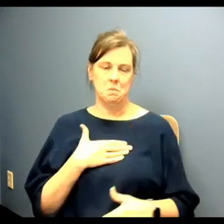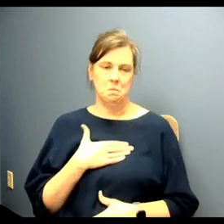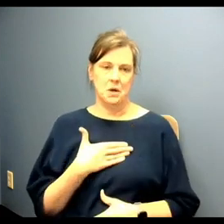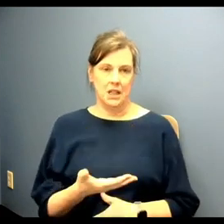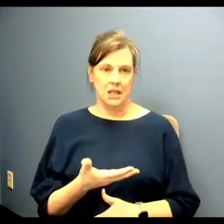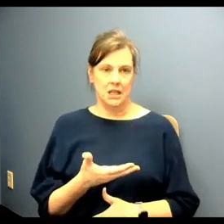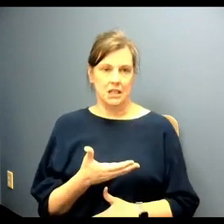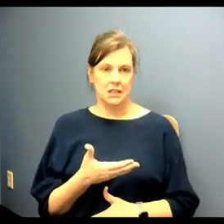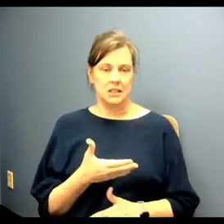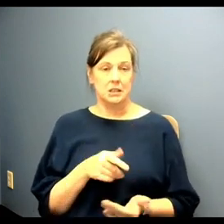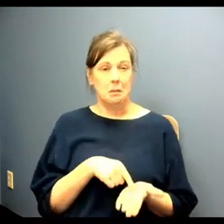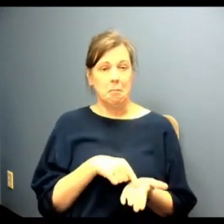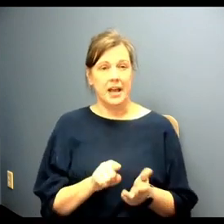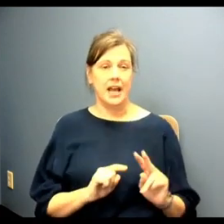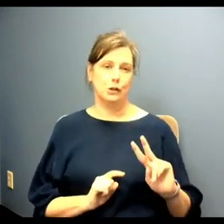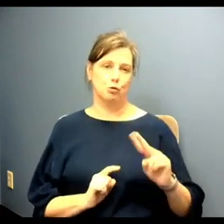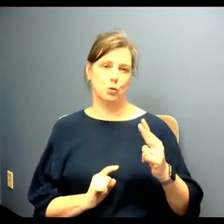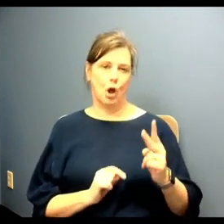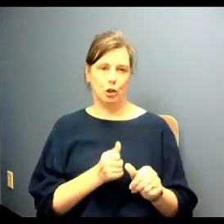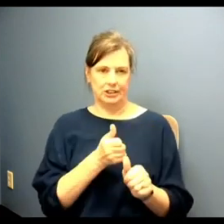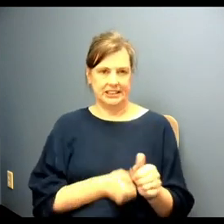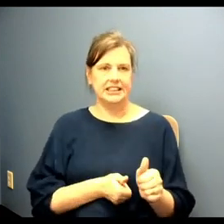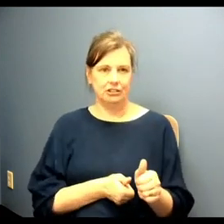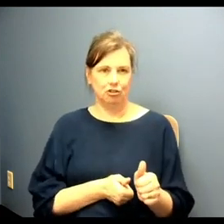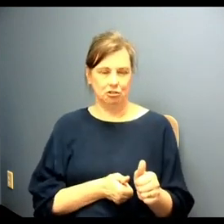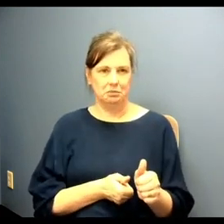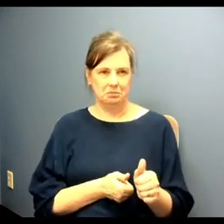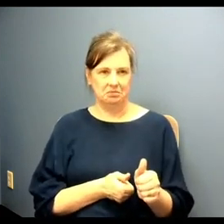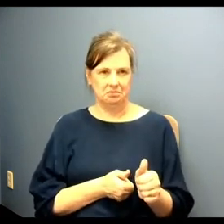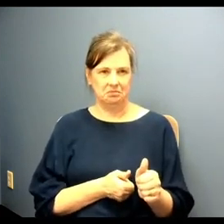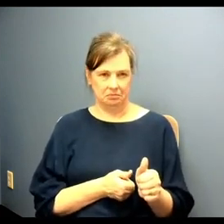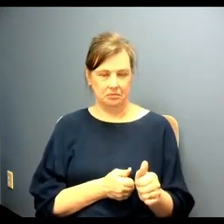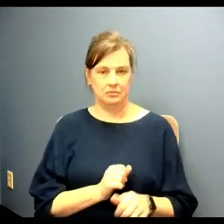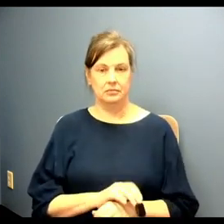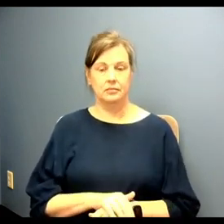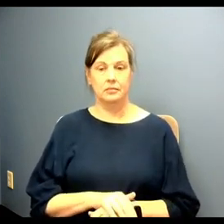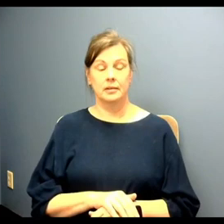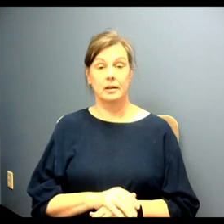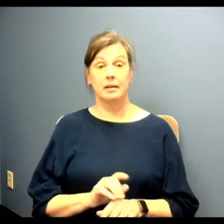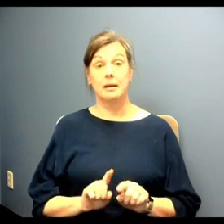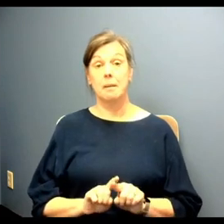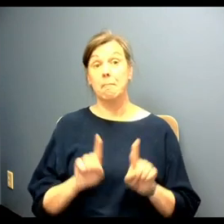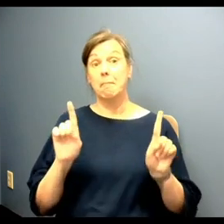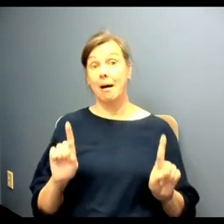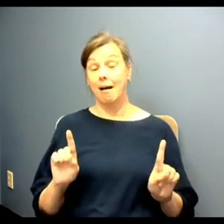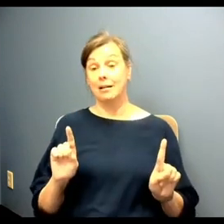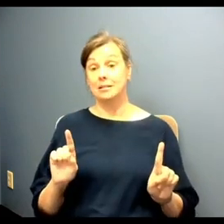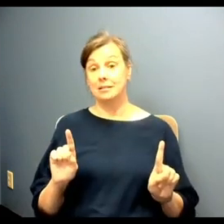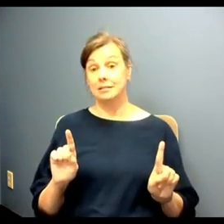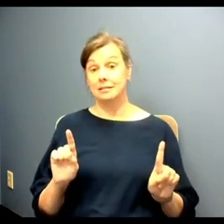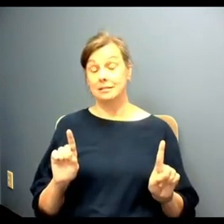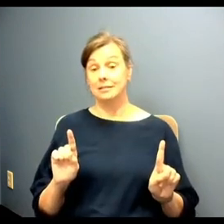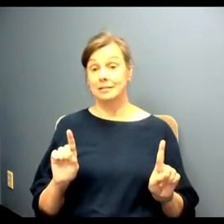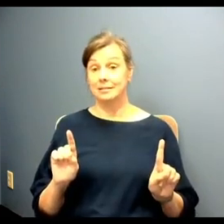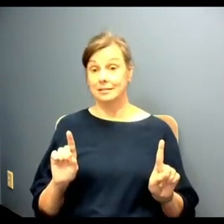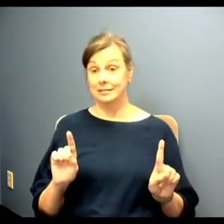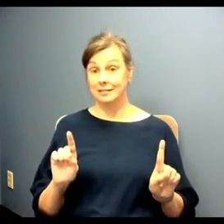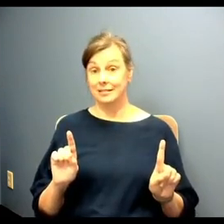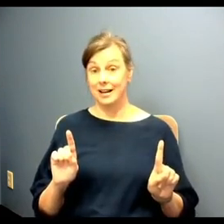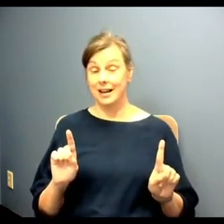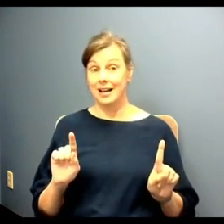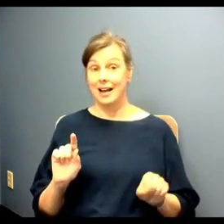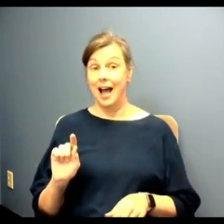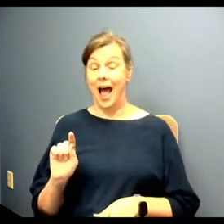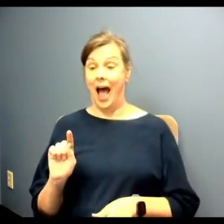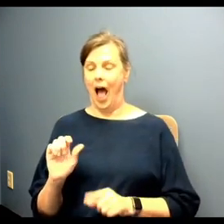pay $2 per chia pet at that quantity of 5. But given that we were fooled into thinking that this product